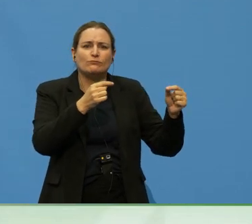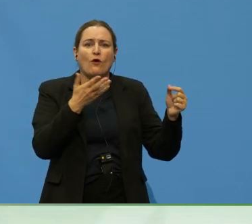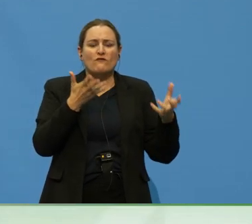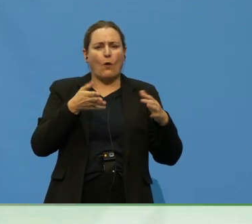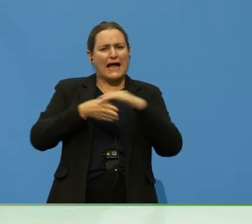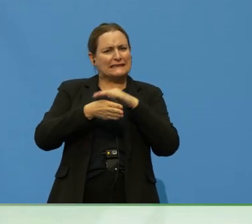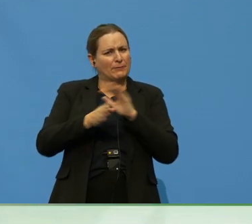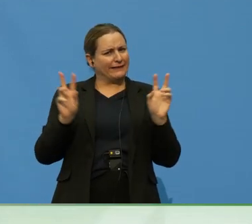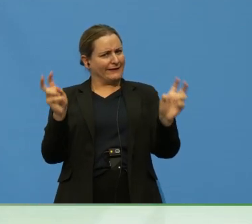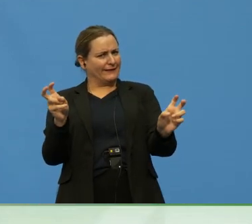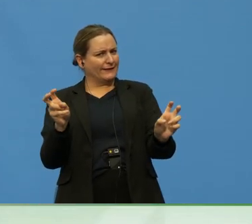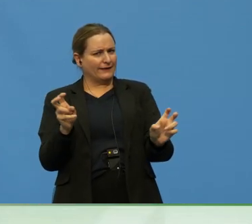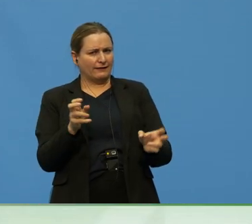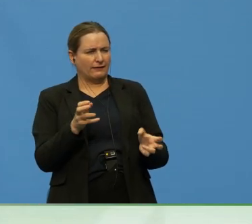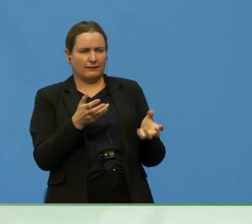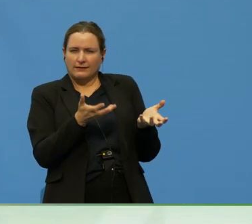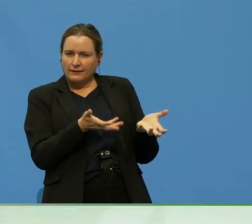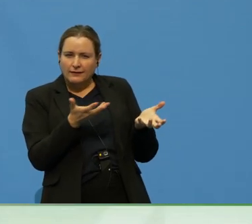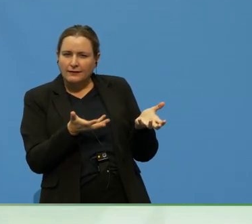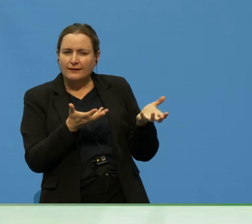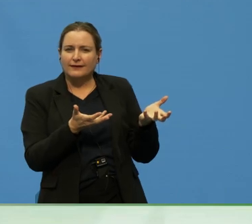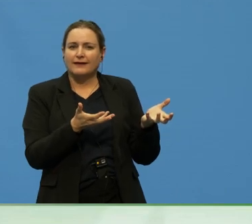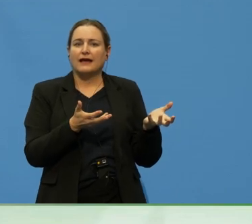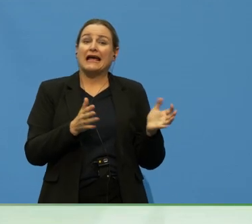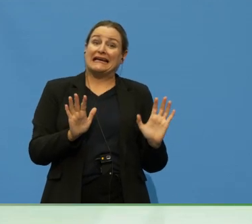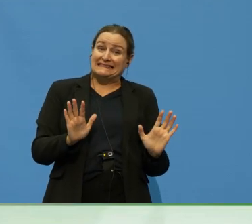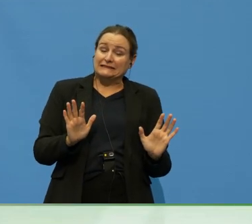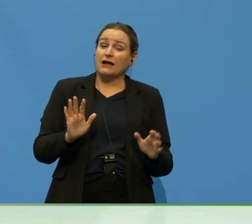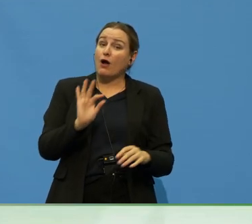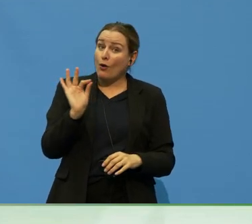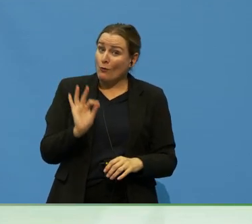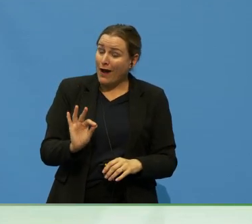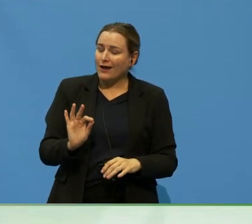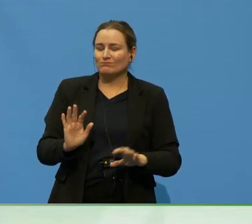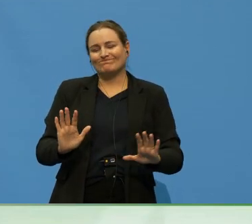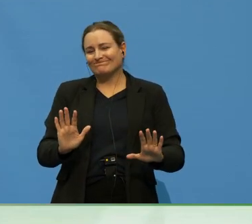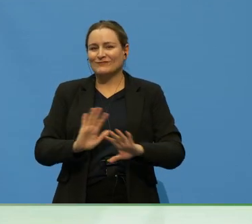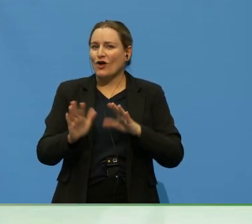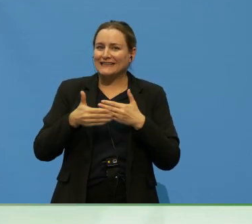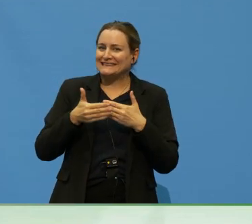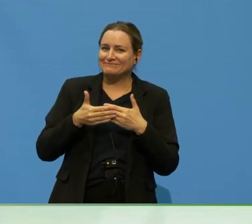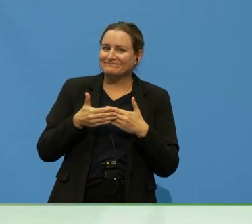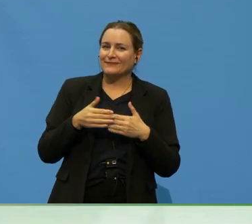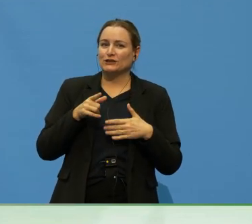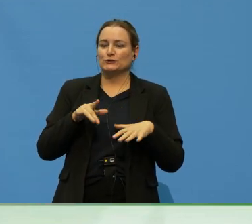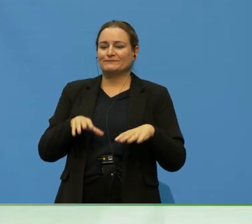think part of the answer is that it's very, very difficult to take these cases. Not only is